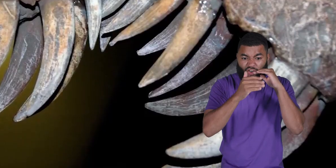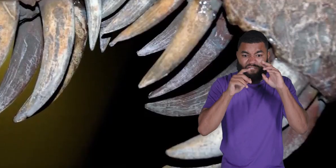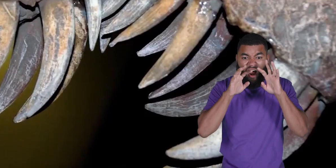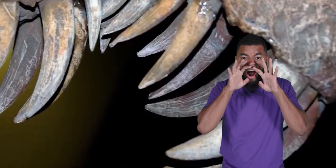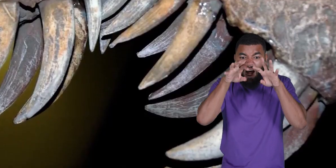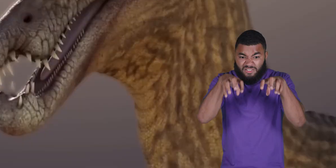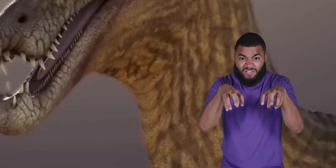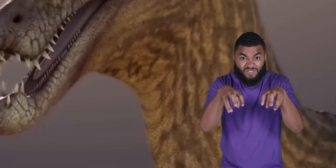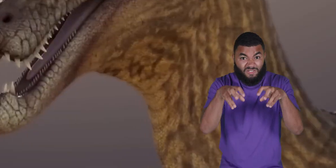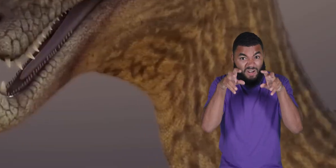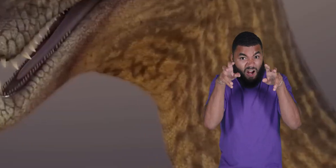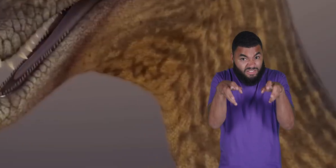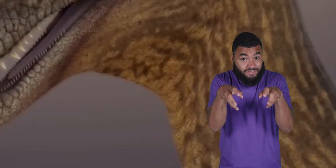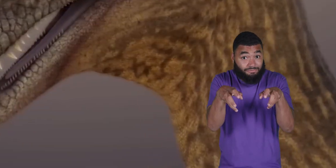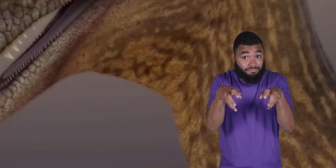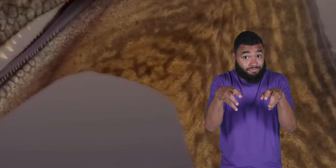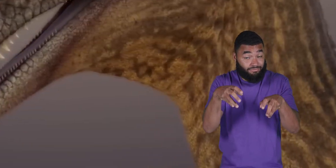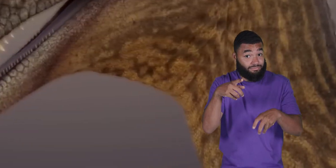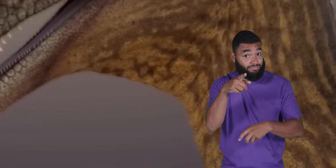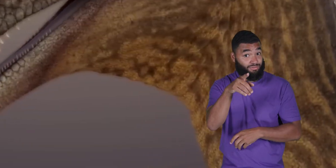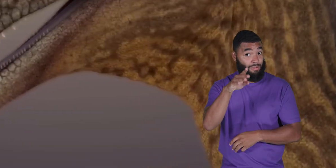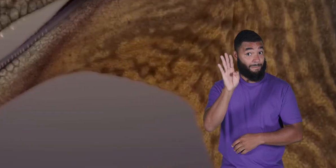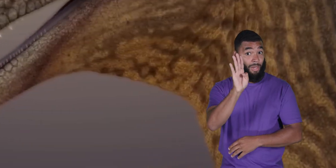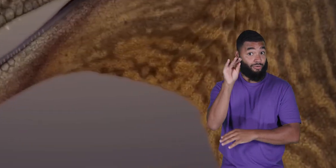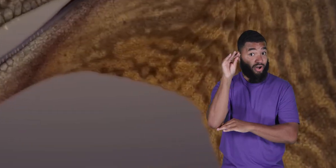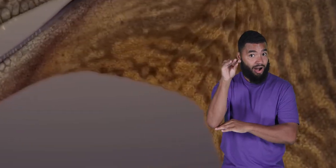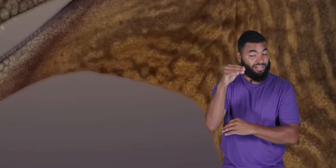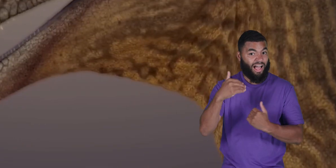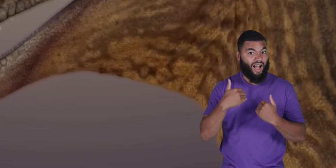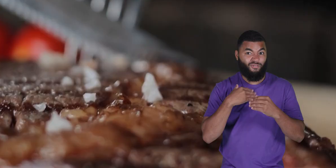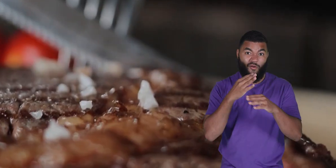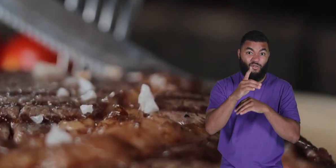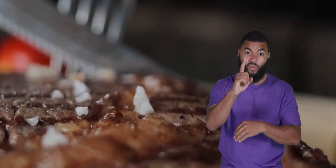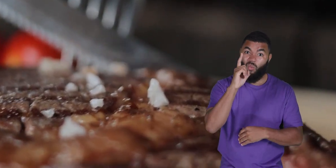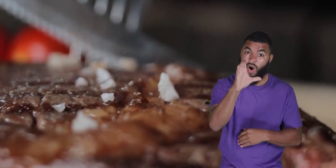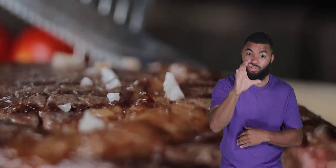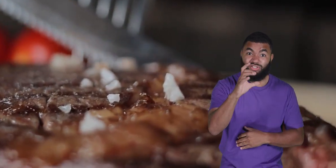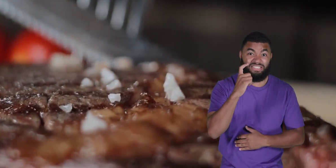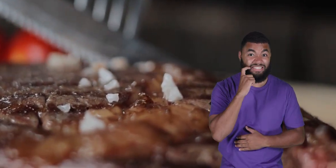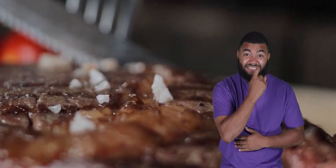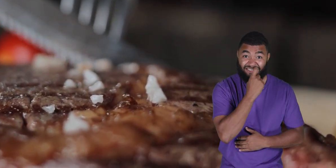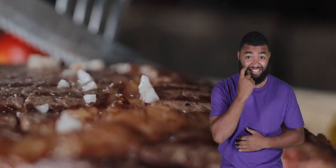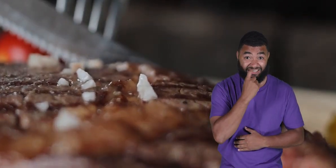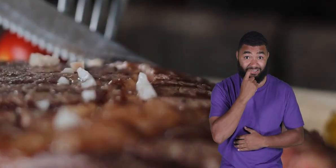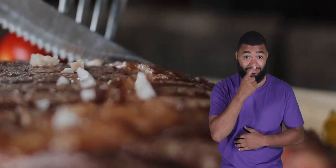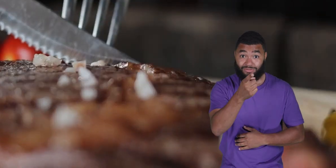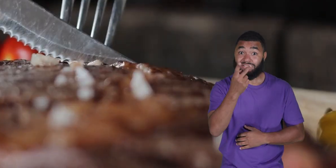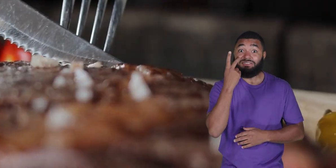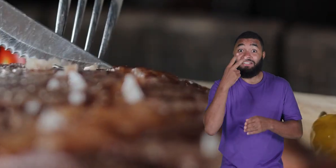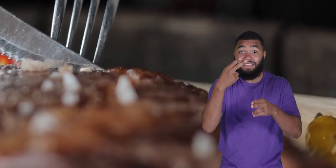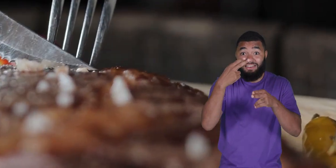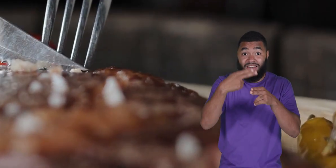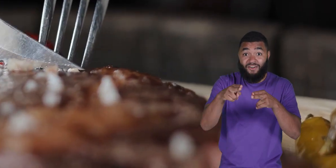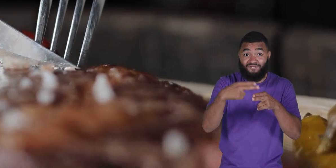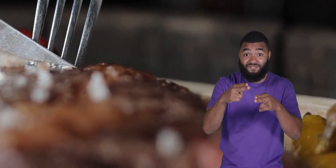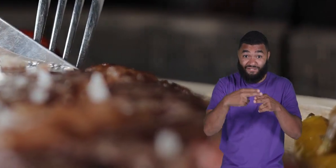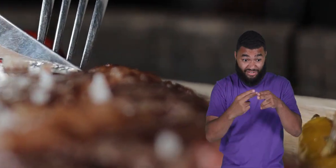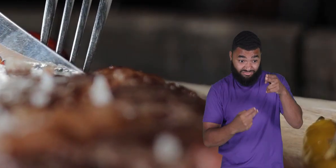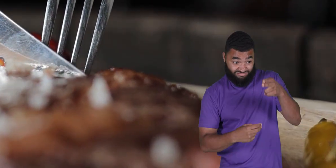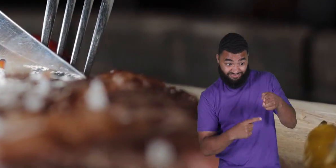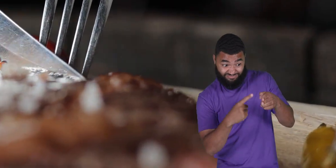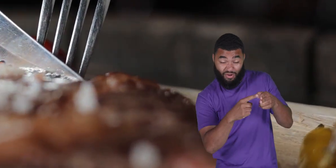curvy. The baryonyx had about a hundred teeth. If you have ever seen a knife with a serrated edge,